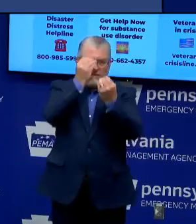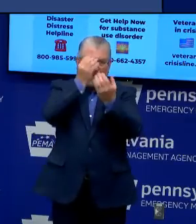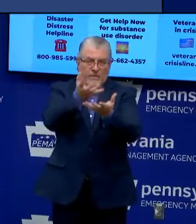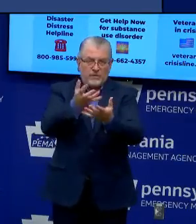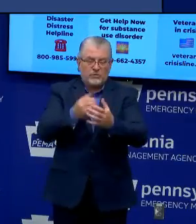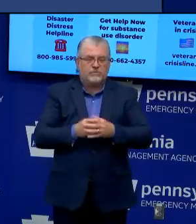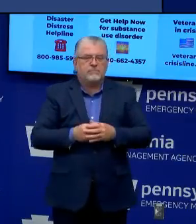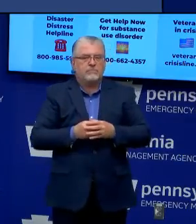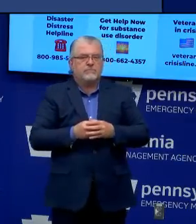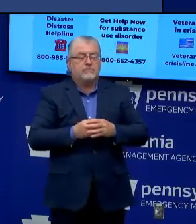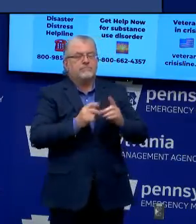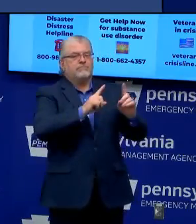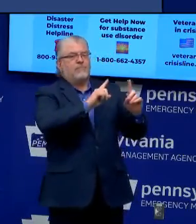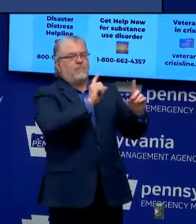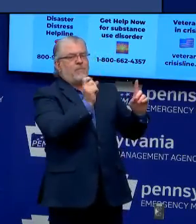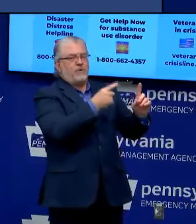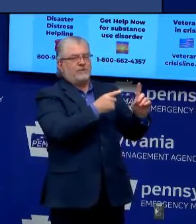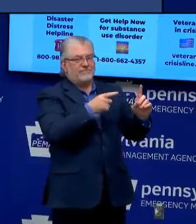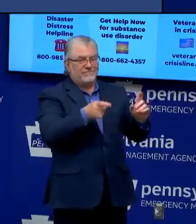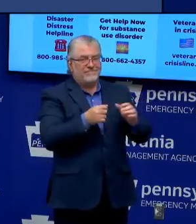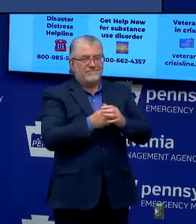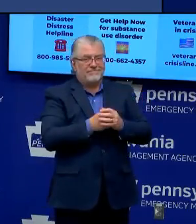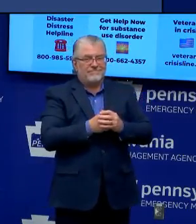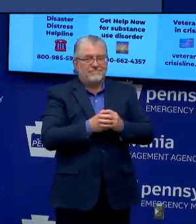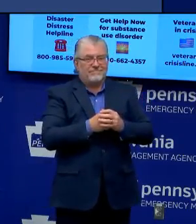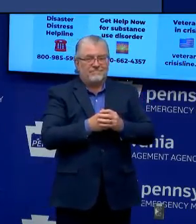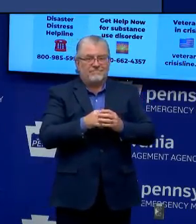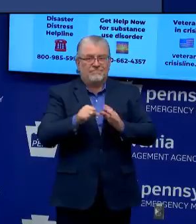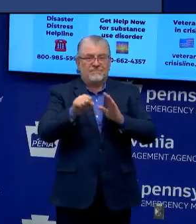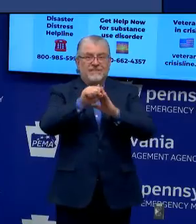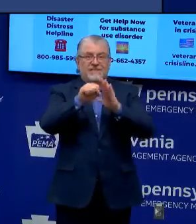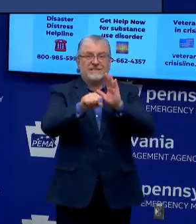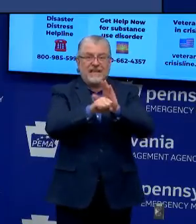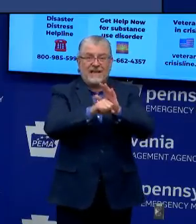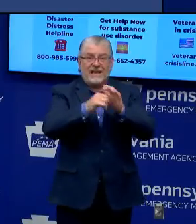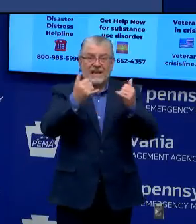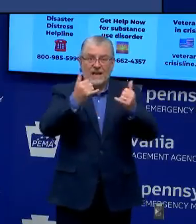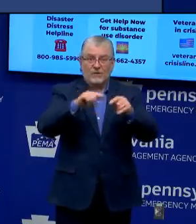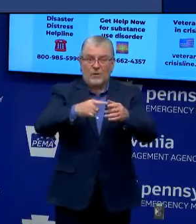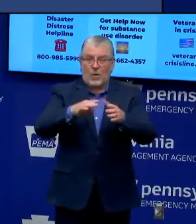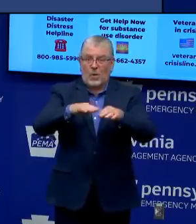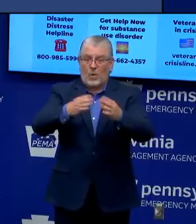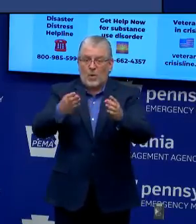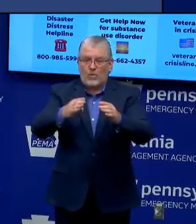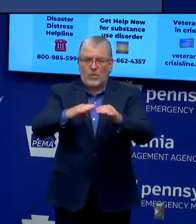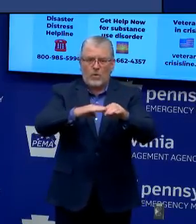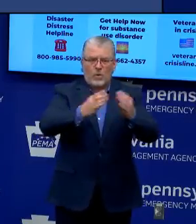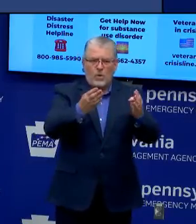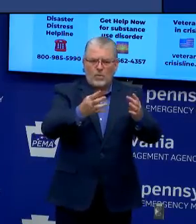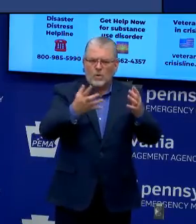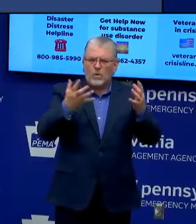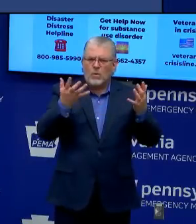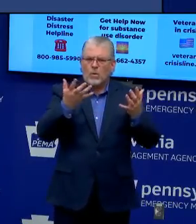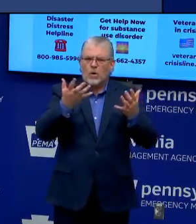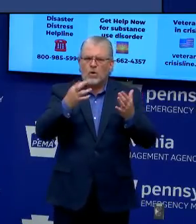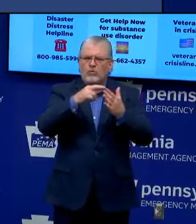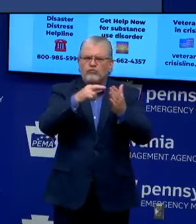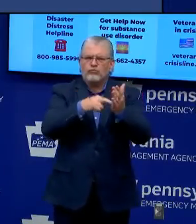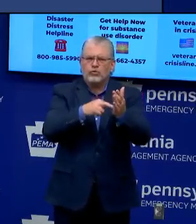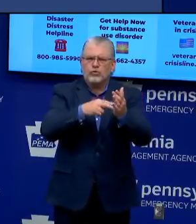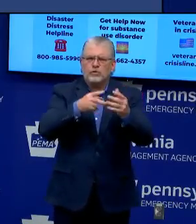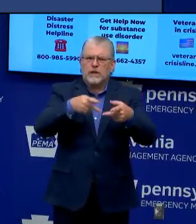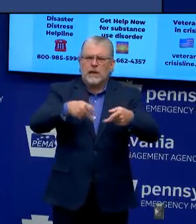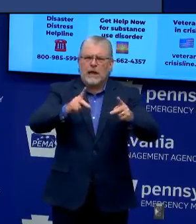a gradual reopening with rules that limit the size of social gatherings, how long do you expect it will be until places such